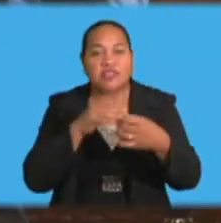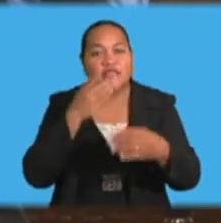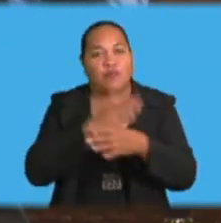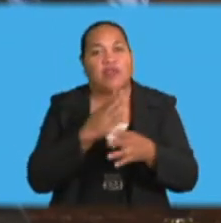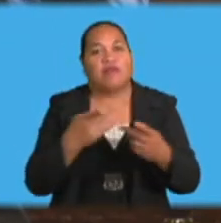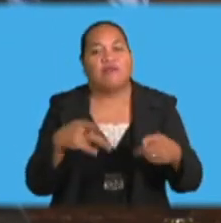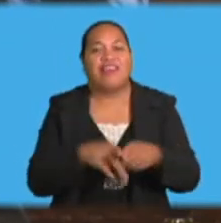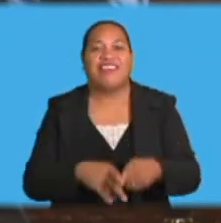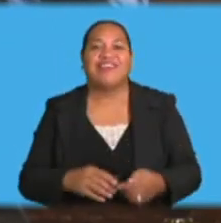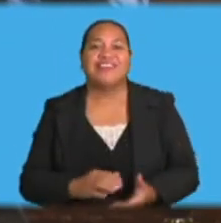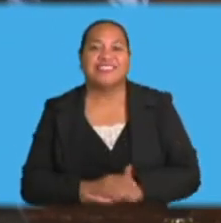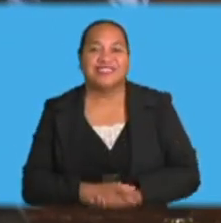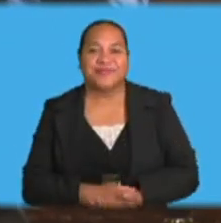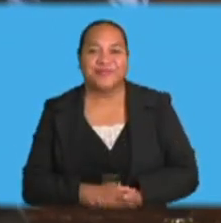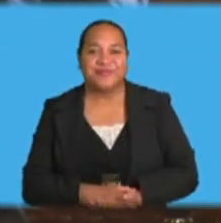workplace.